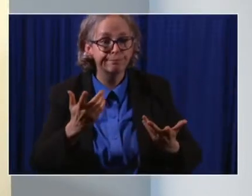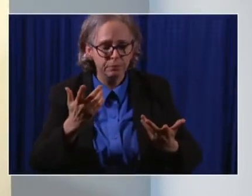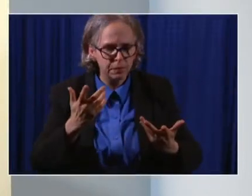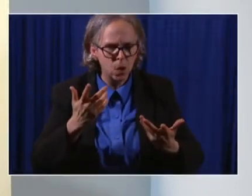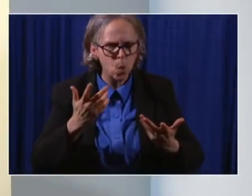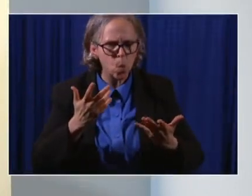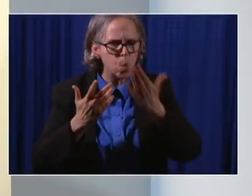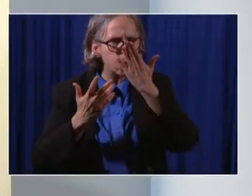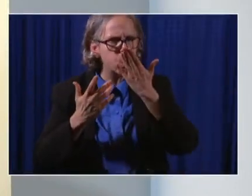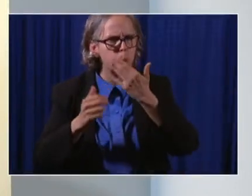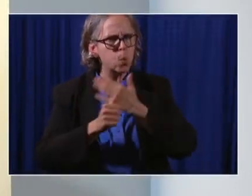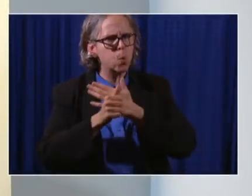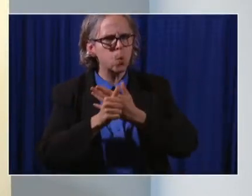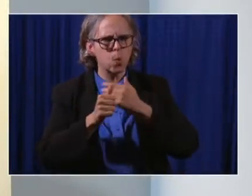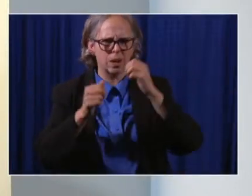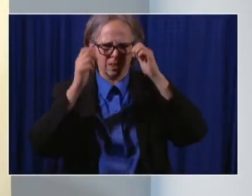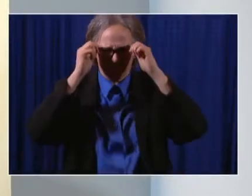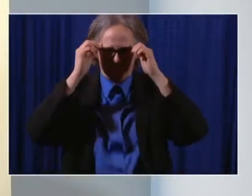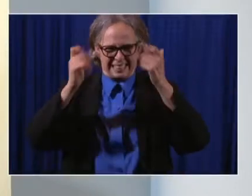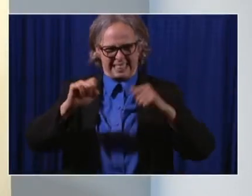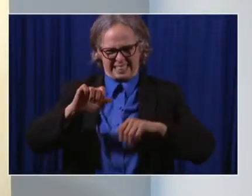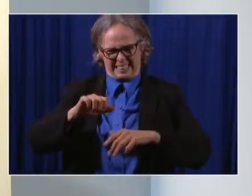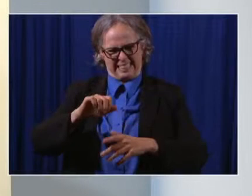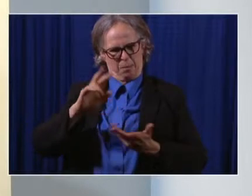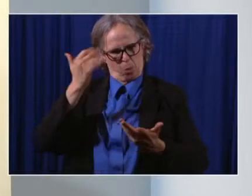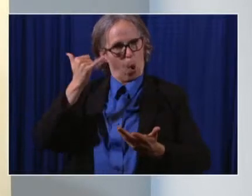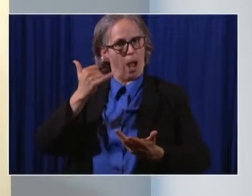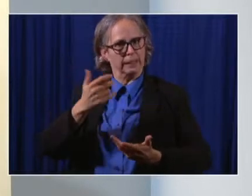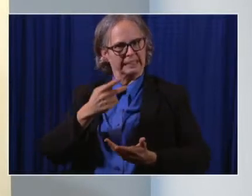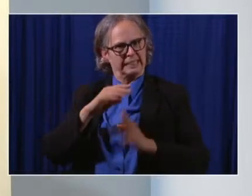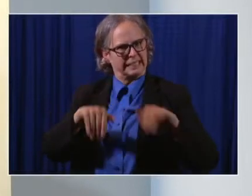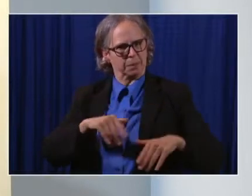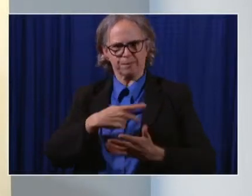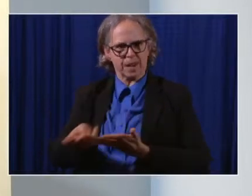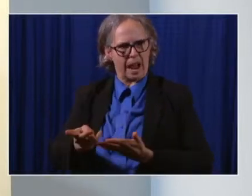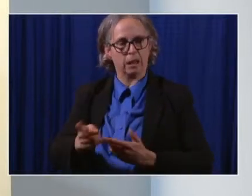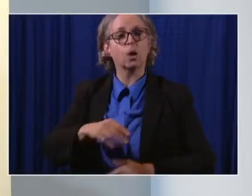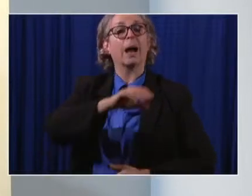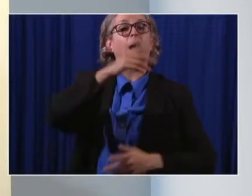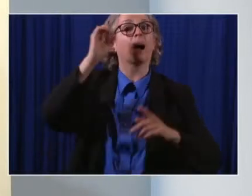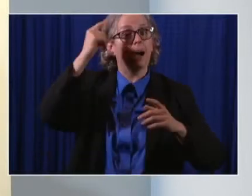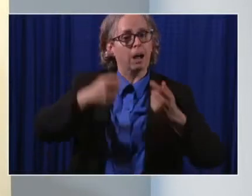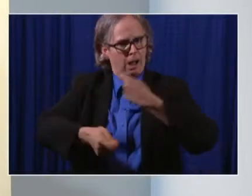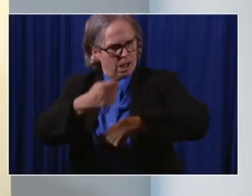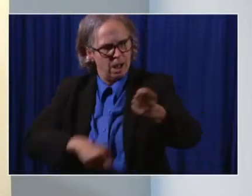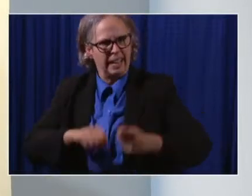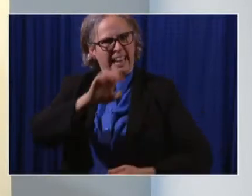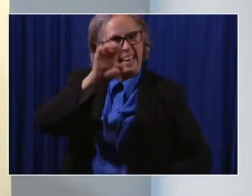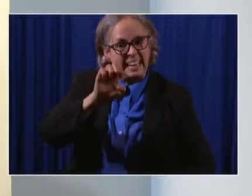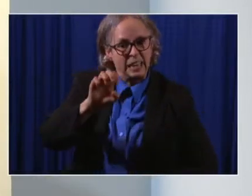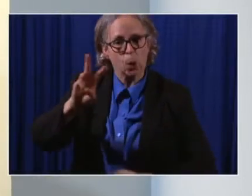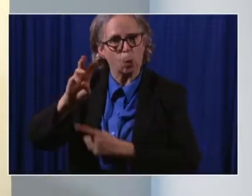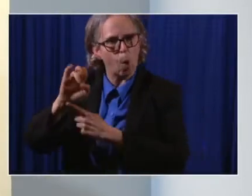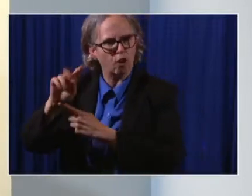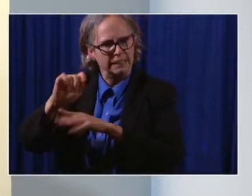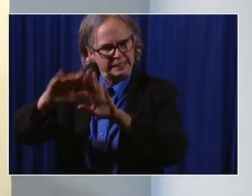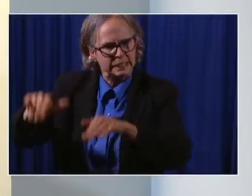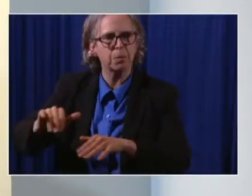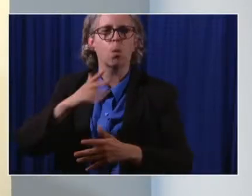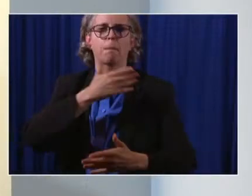this system. E-warrant will help fix that. Innovate Ohio, as I mentioned, has been working with the